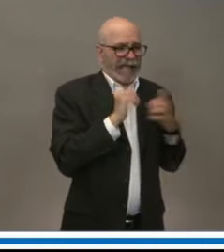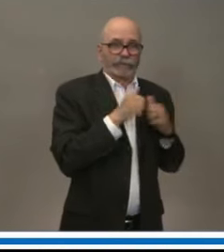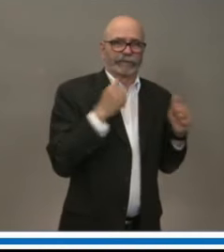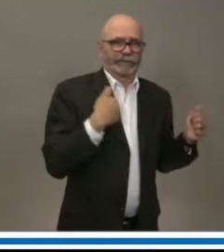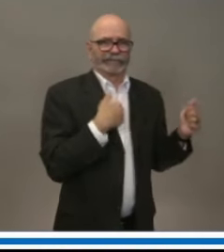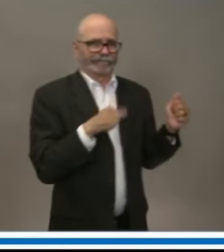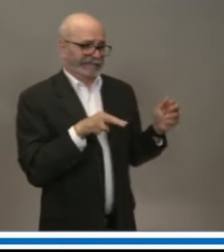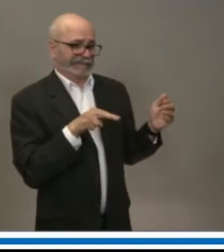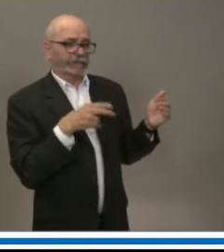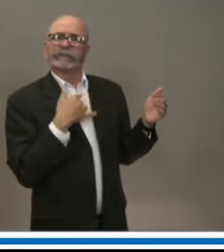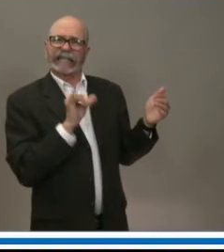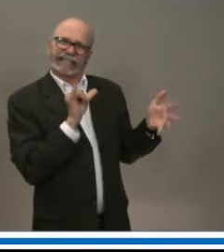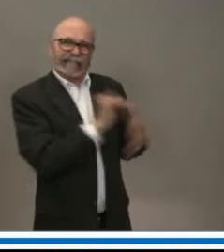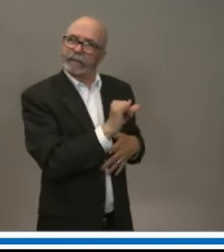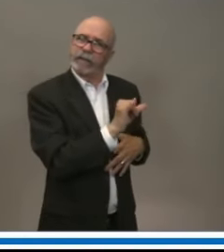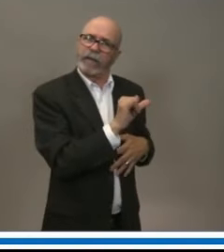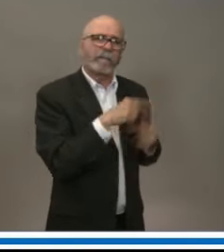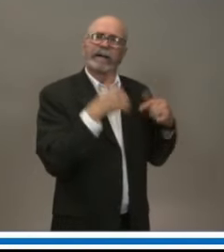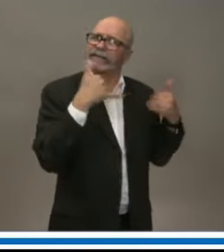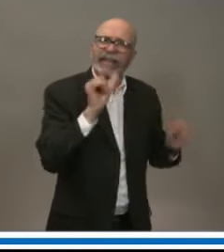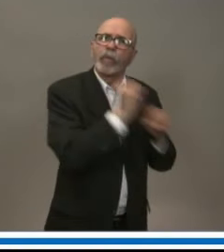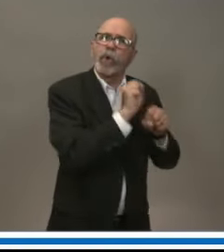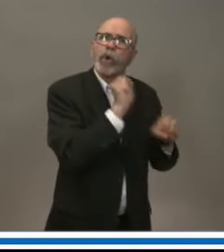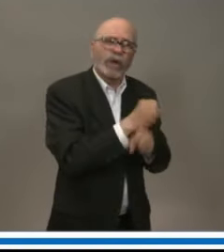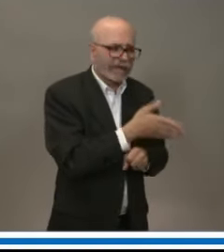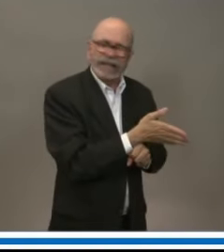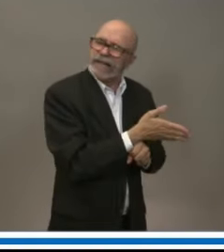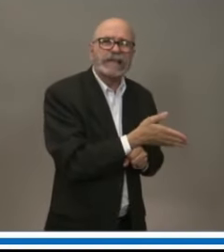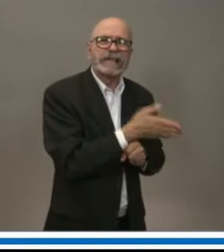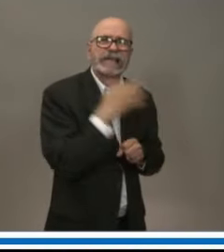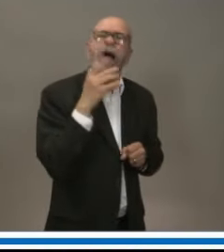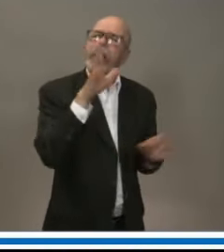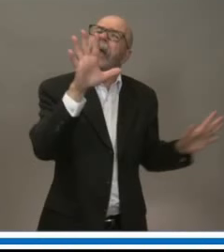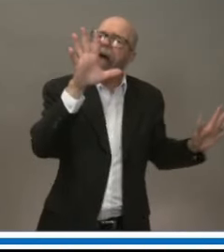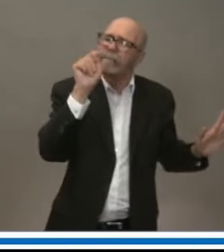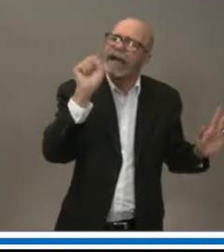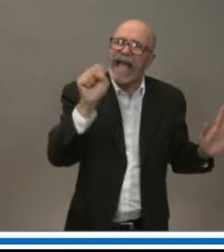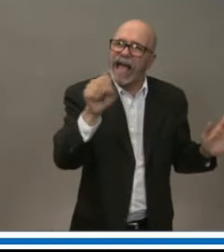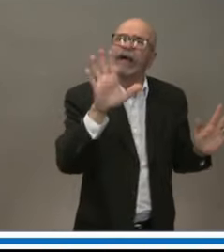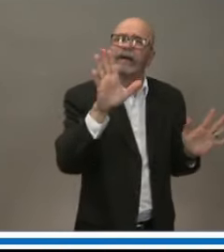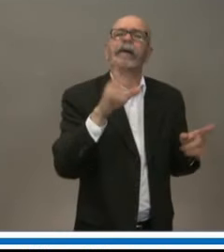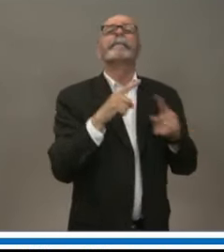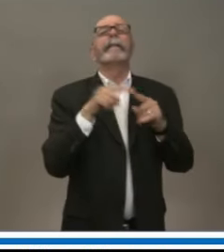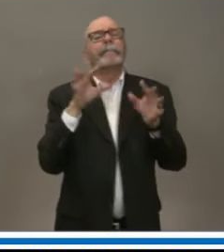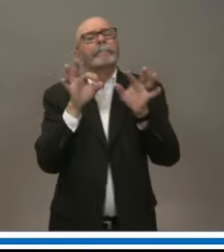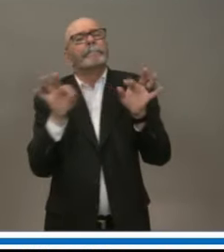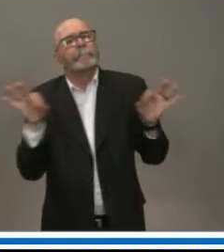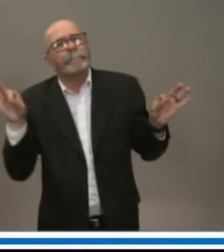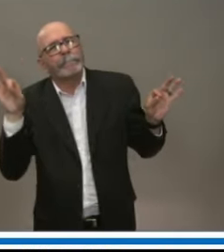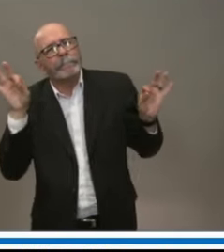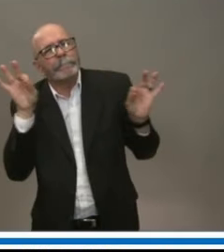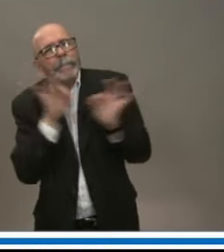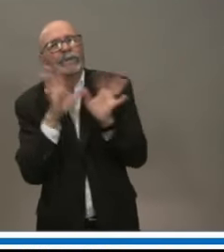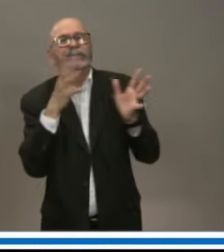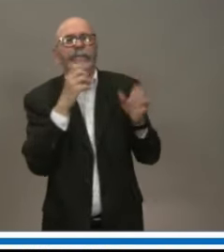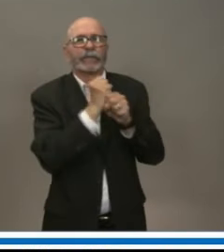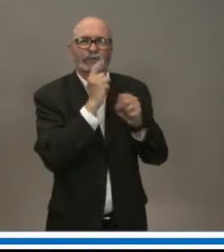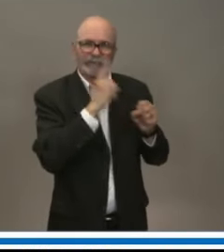protocols. All of those pieces in place to kind of preserve our healthcare staffing as best we can. Go ahead, Alexa, with your